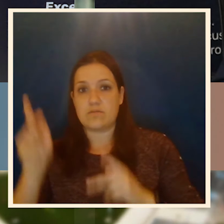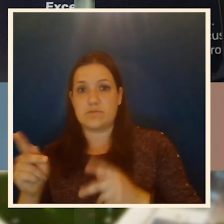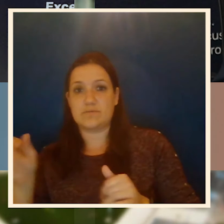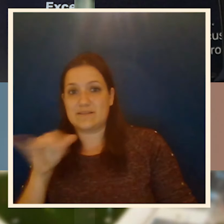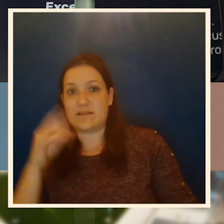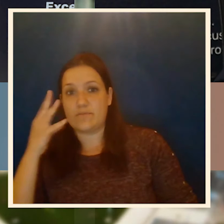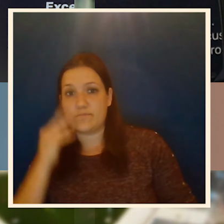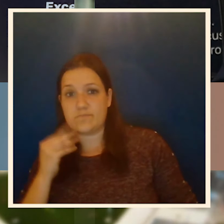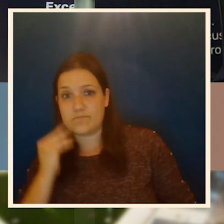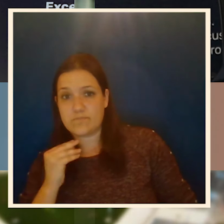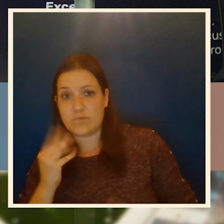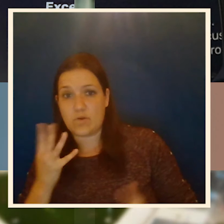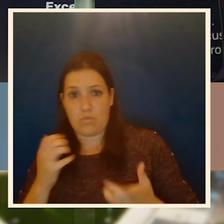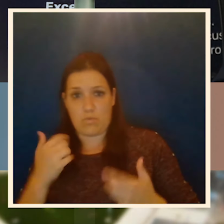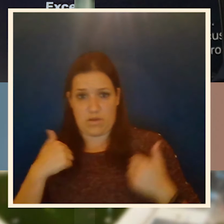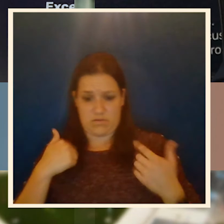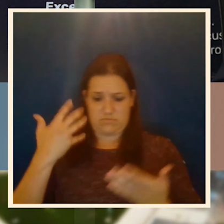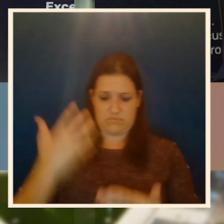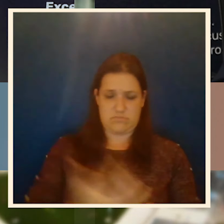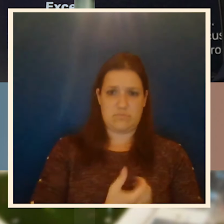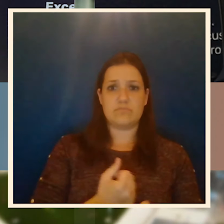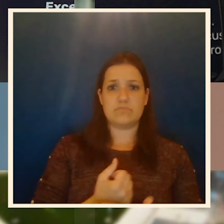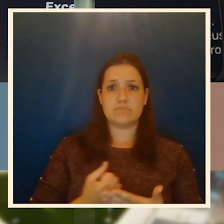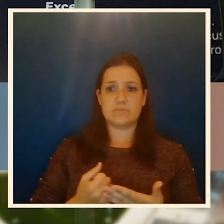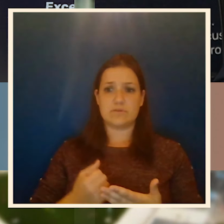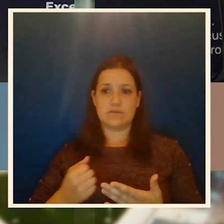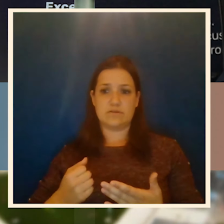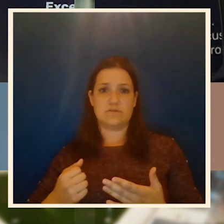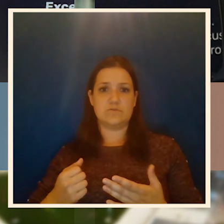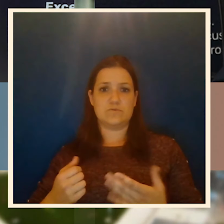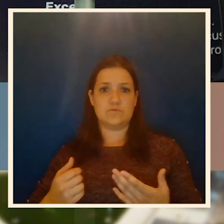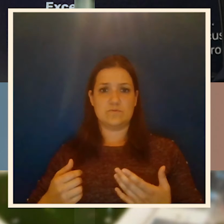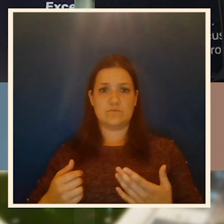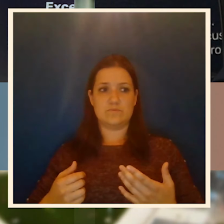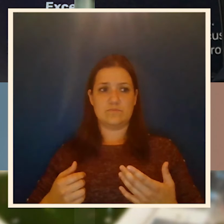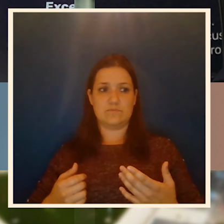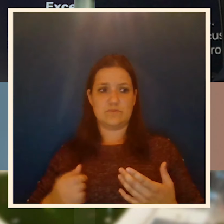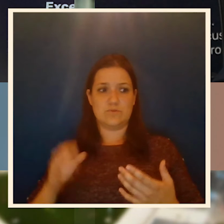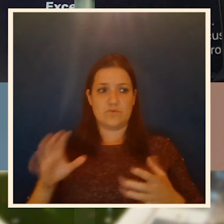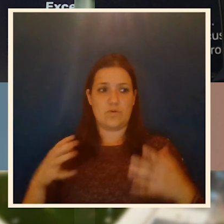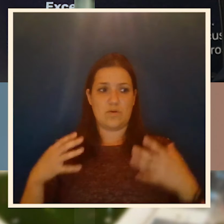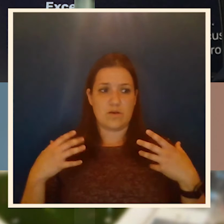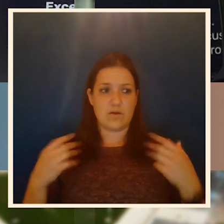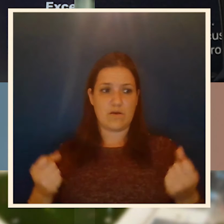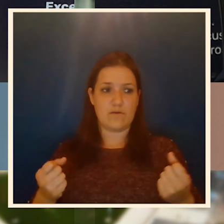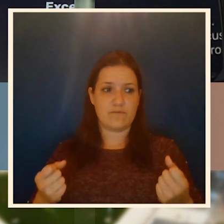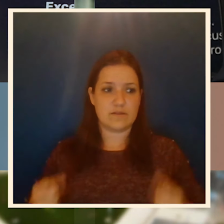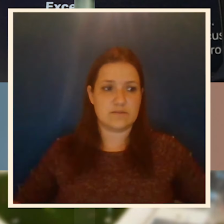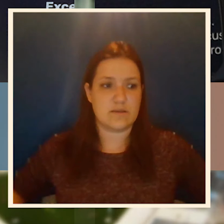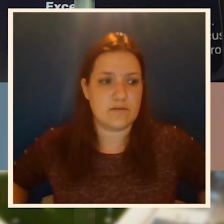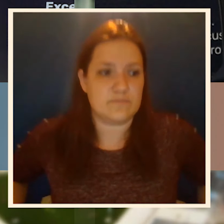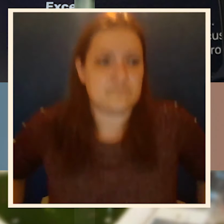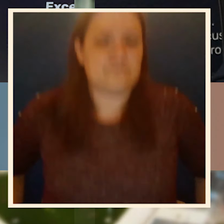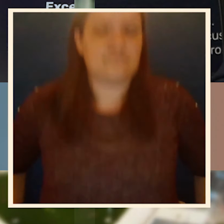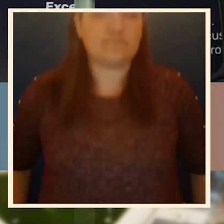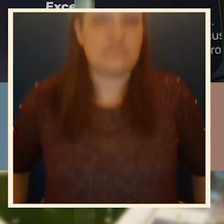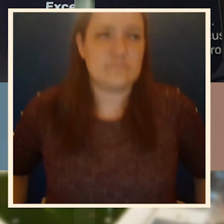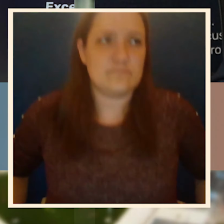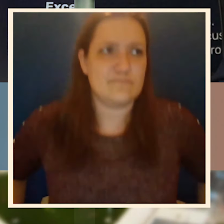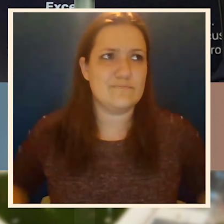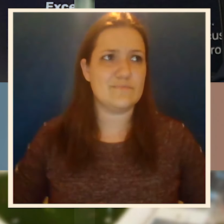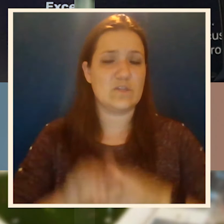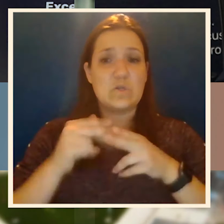same experience, and we certainly want the opportunity to regain, you know, your confidence in us, and we call that service recovery.